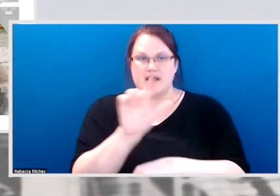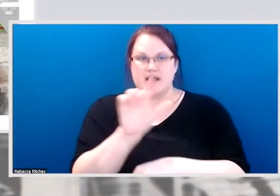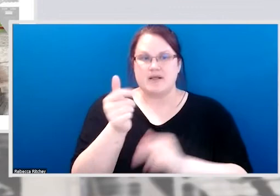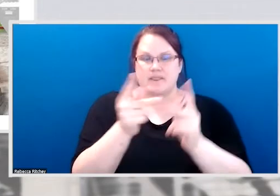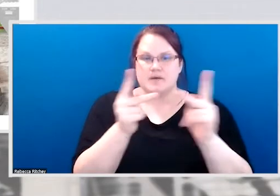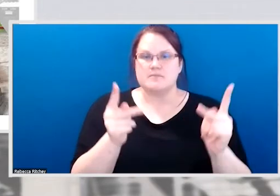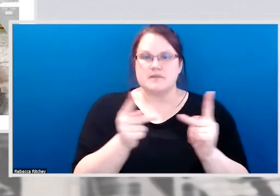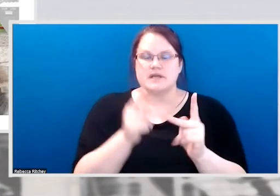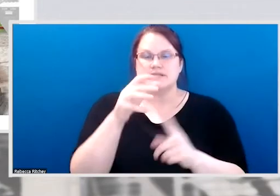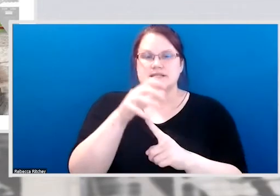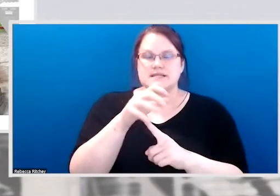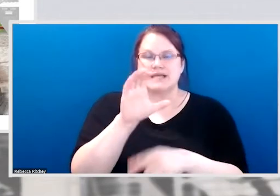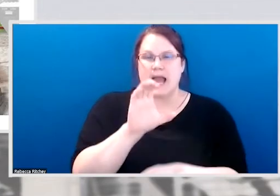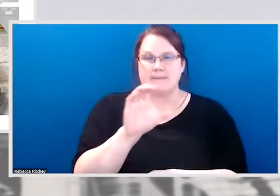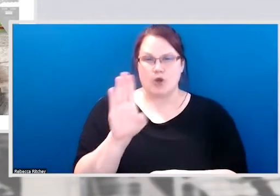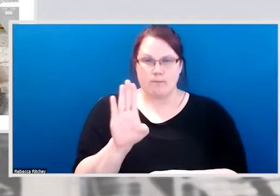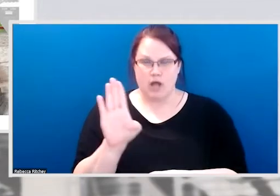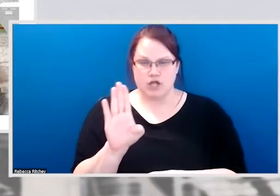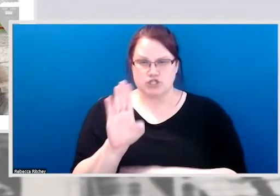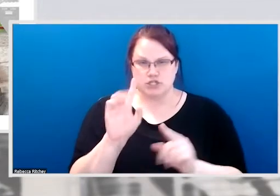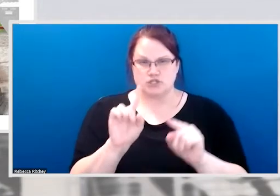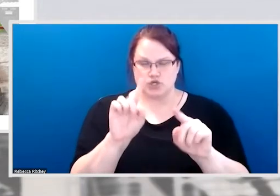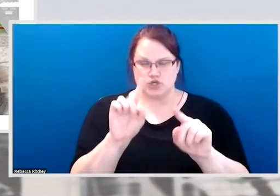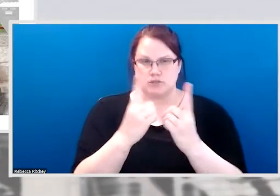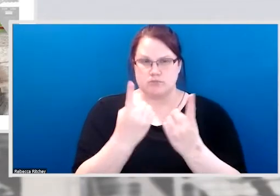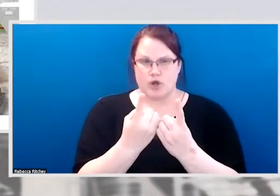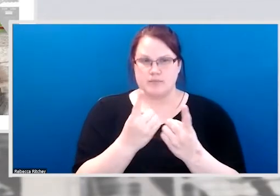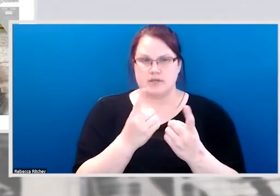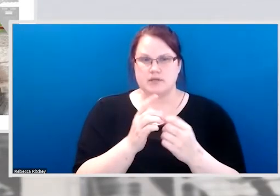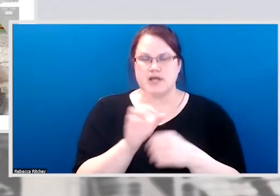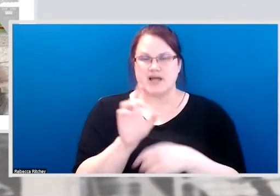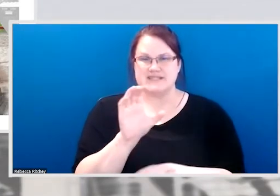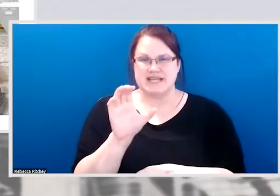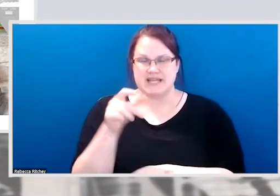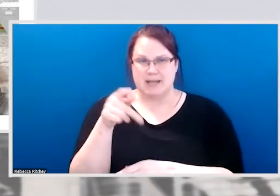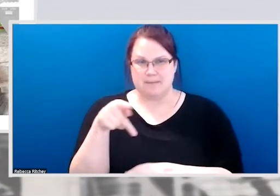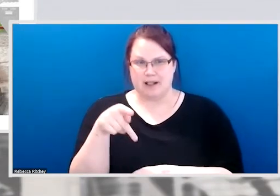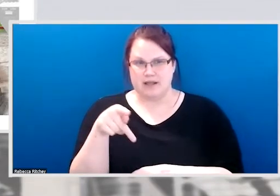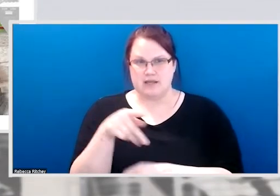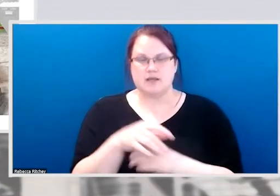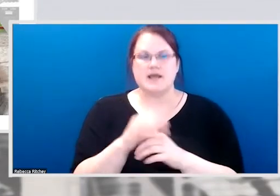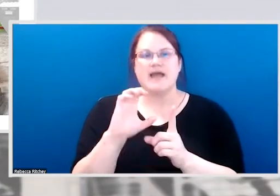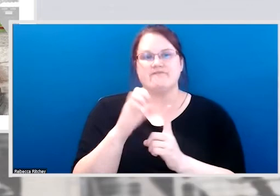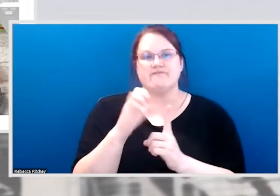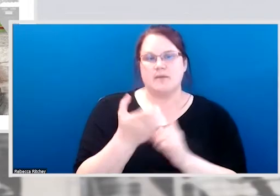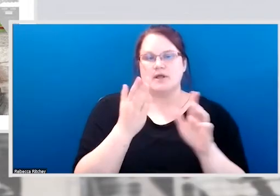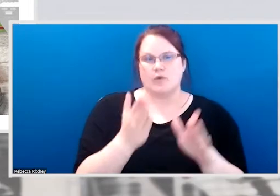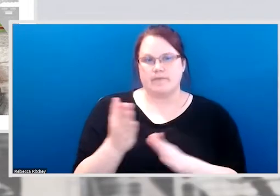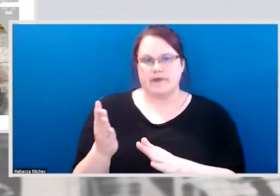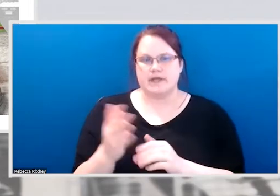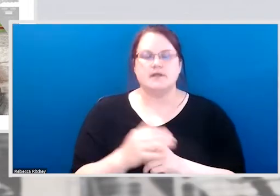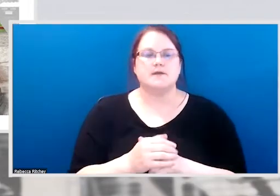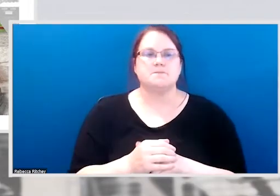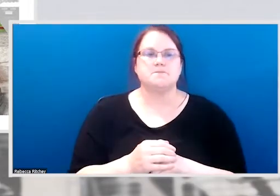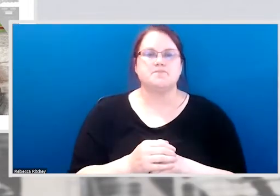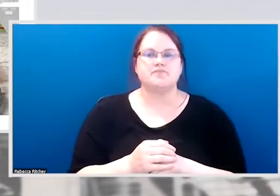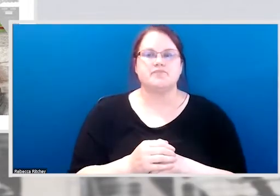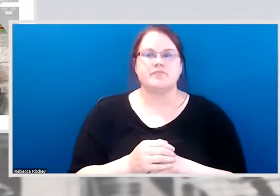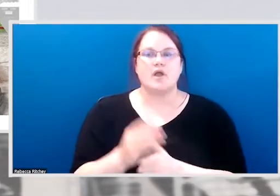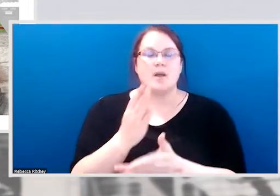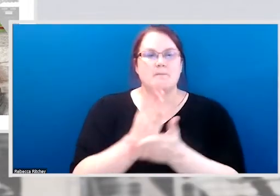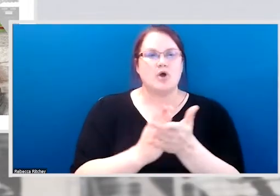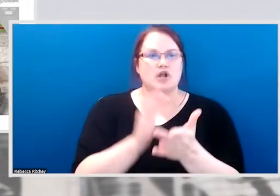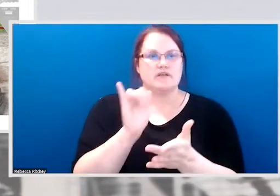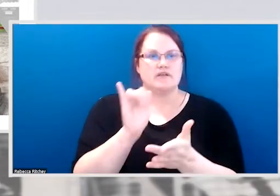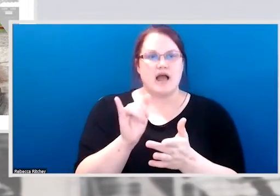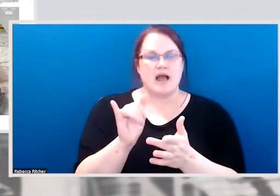where there's capital budget that goes to the Department of City Planning is around environmental planning and our work in environmental planning. And part of that is, is